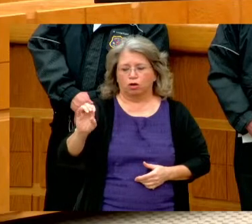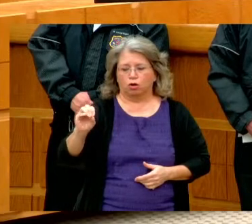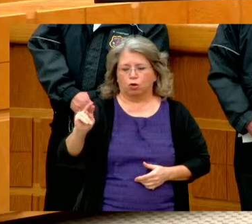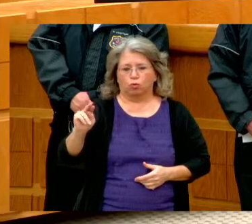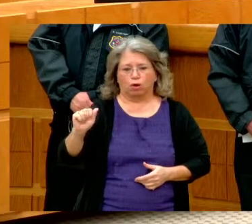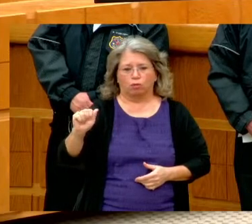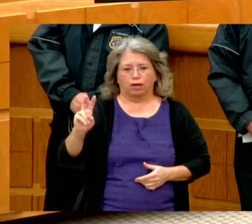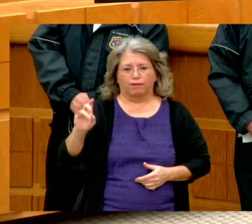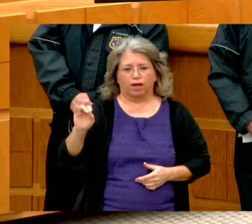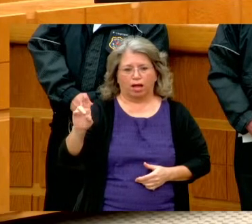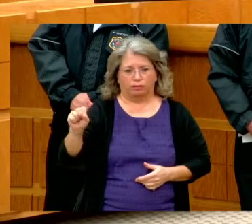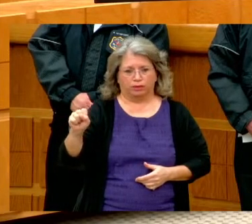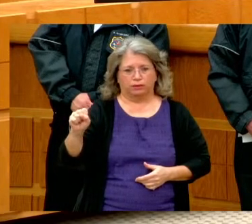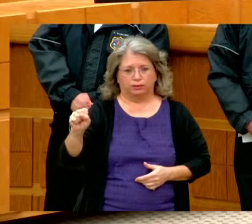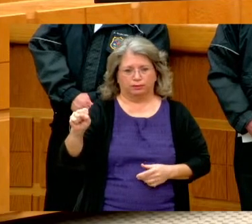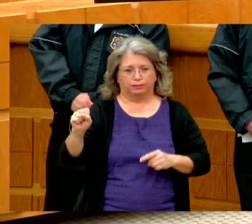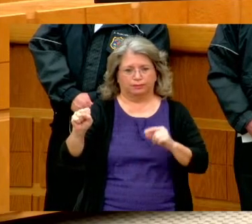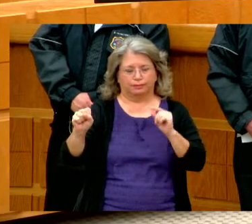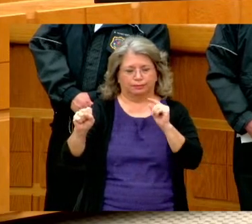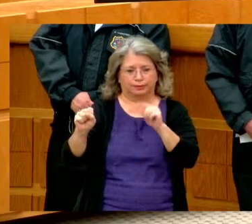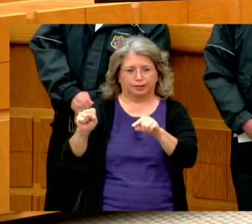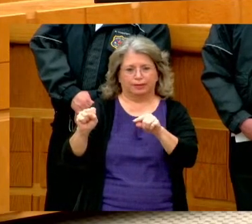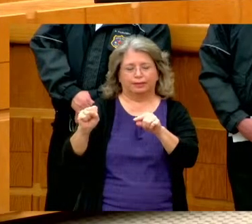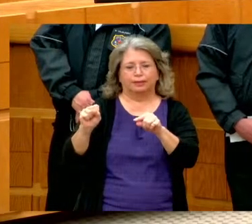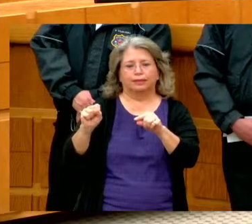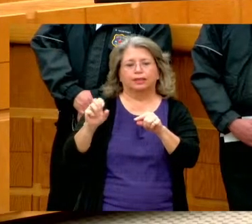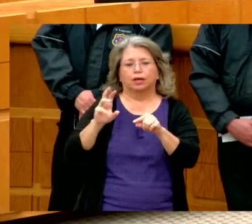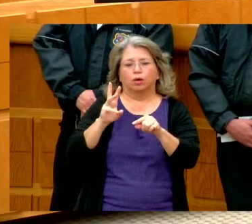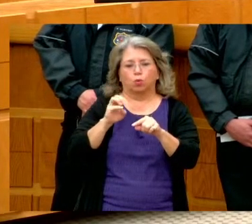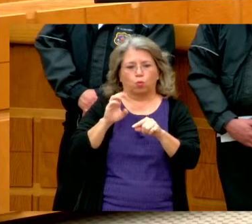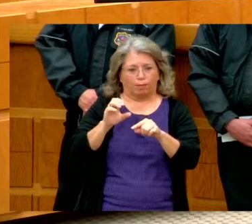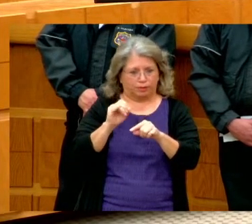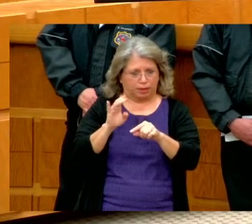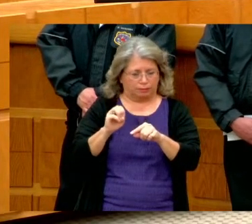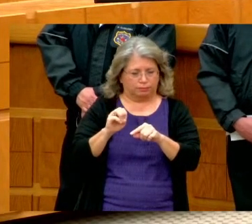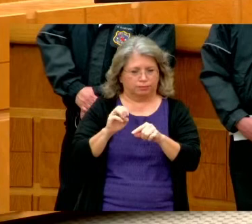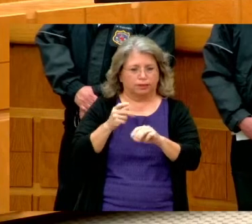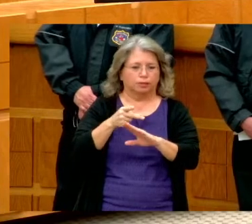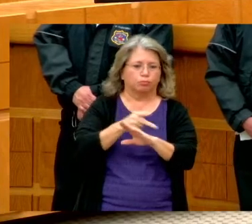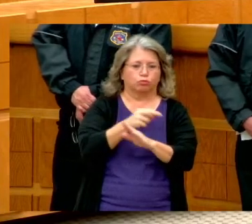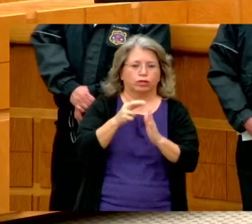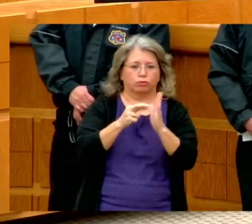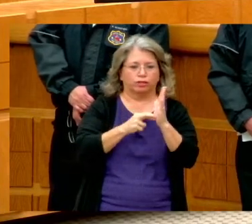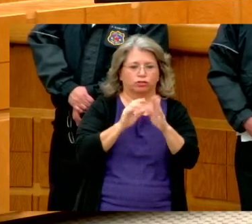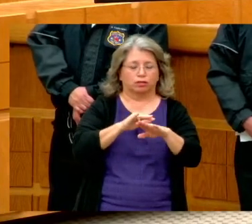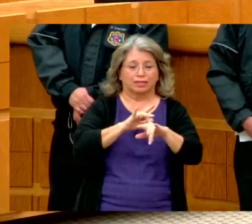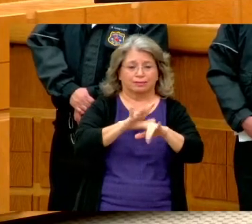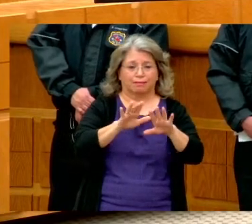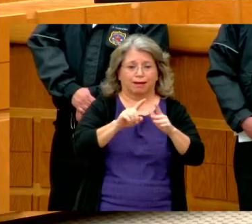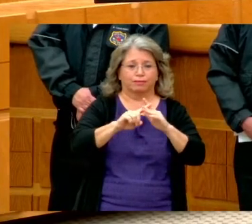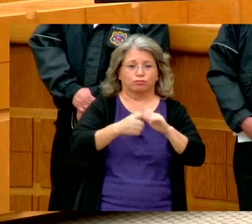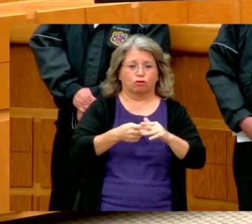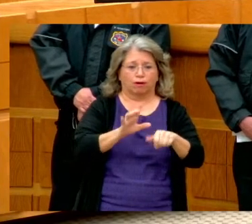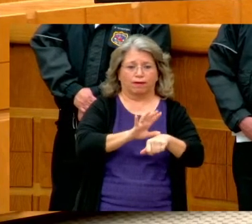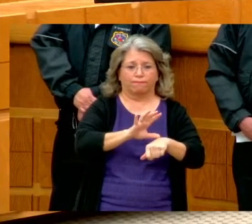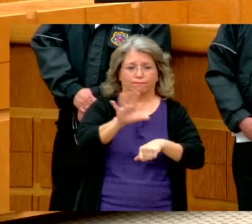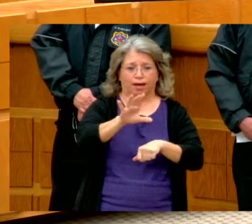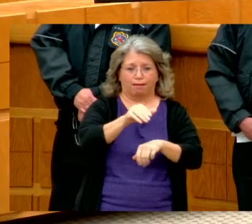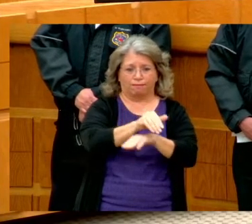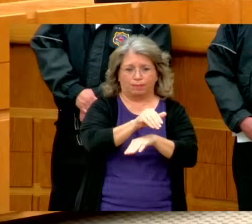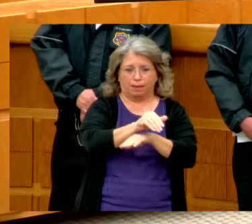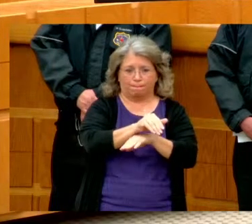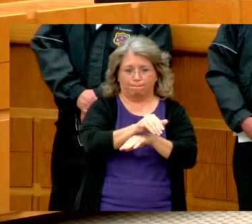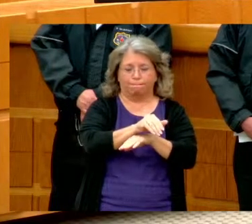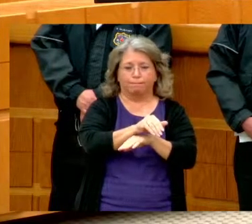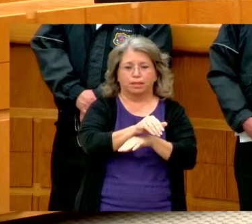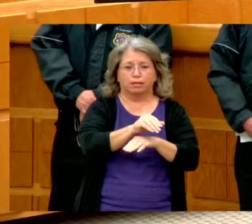coronavirus. That is the website to pre-register on Sunday starting at 5 p.m. You follow the